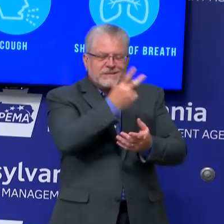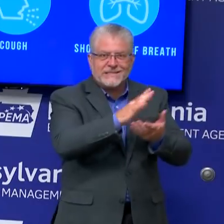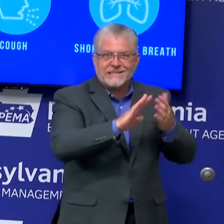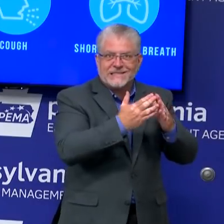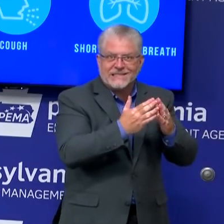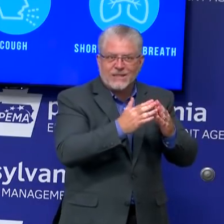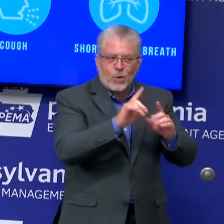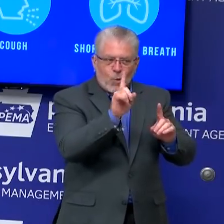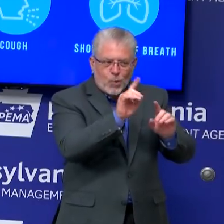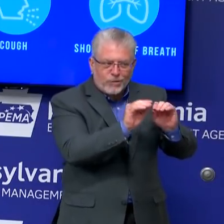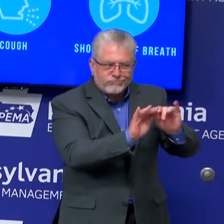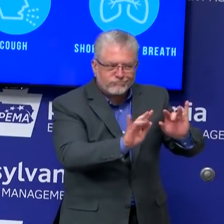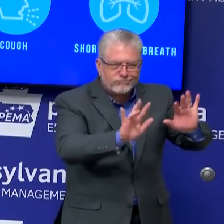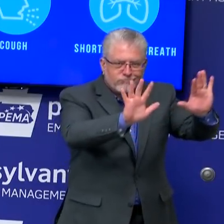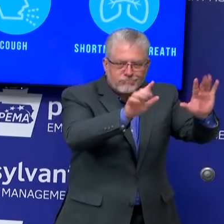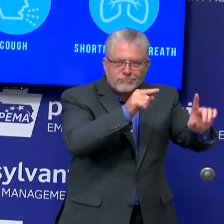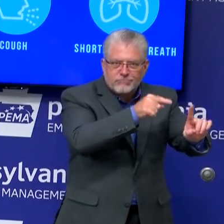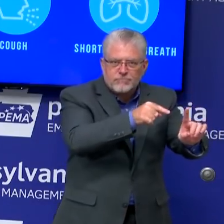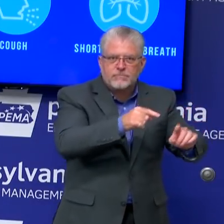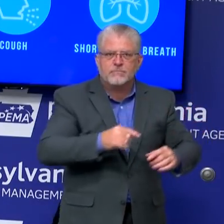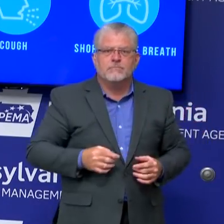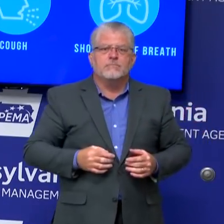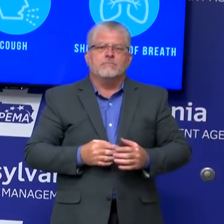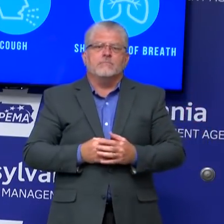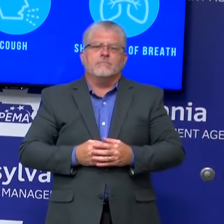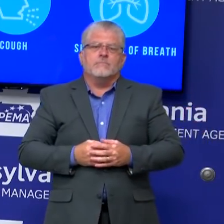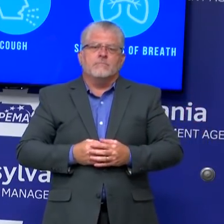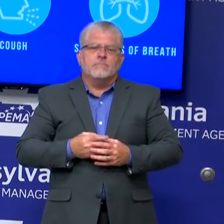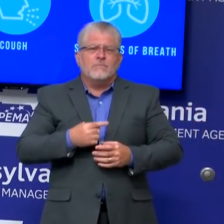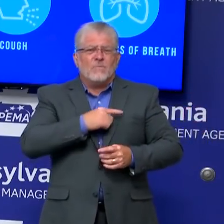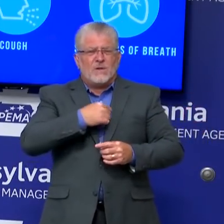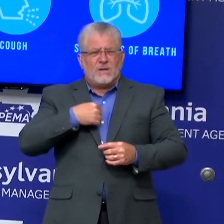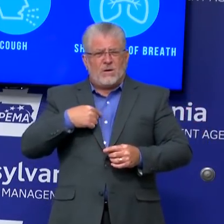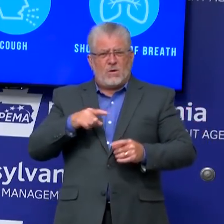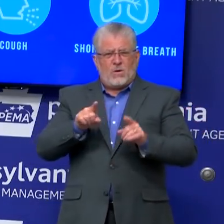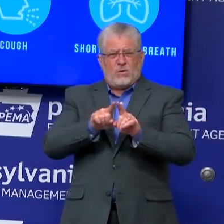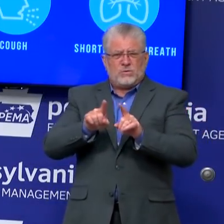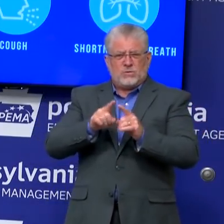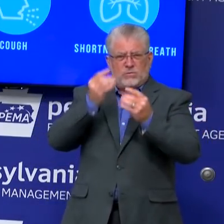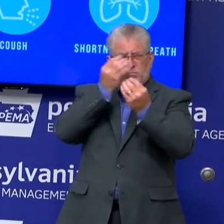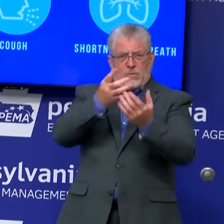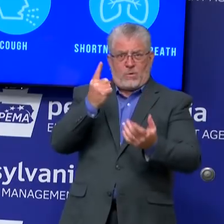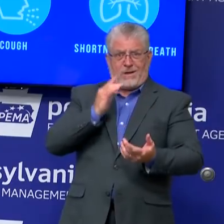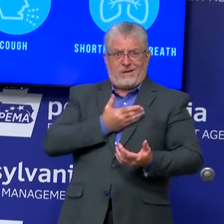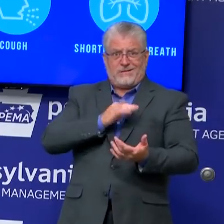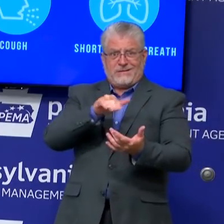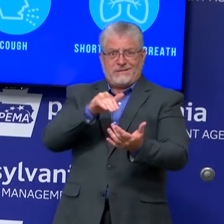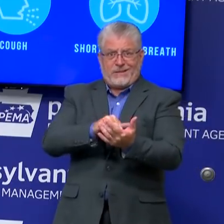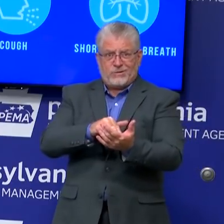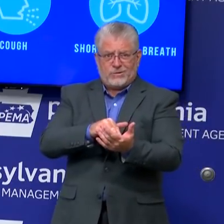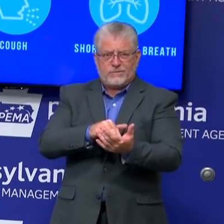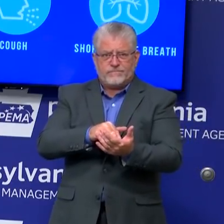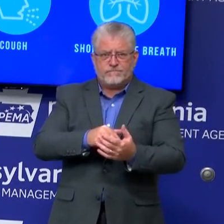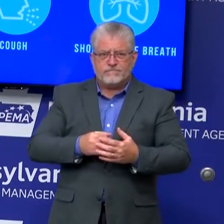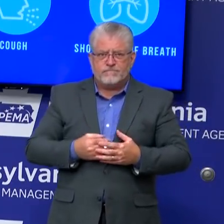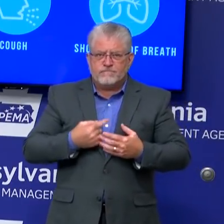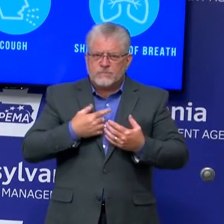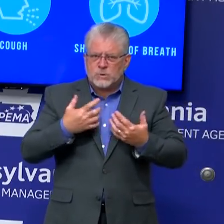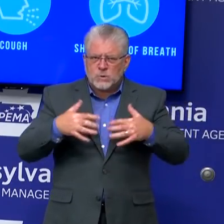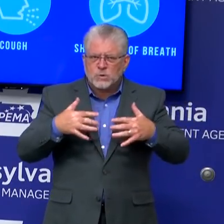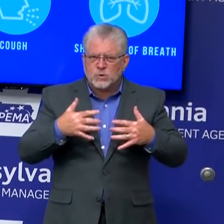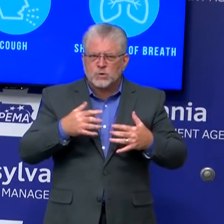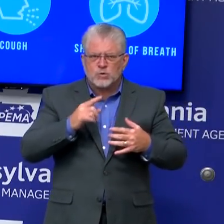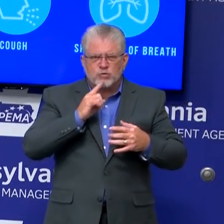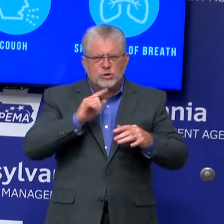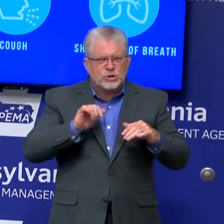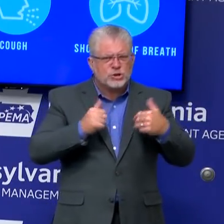has also helped early on. We were one of the centers that were really trying to challenge state governments to reopen some areas safely